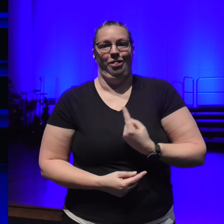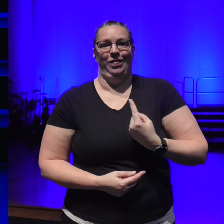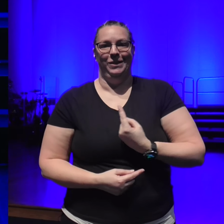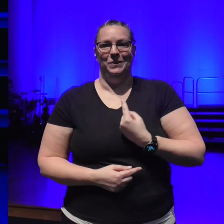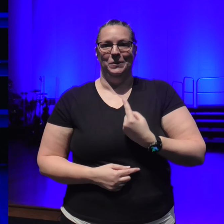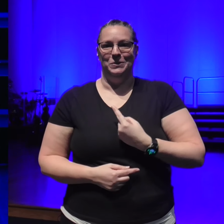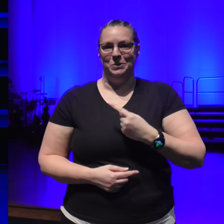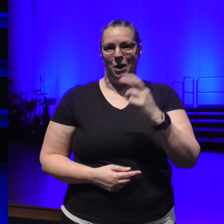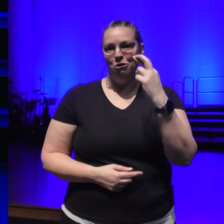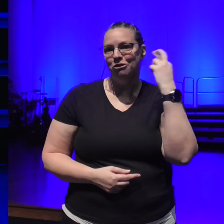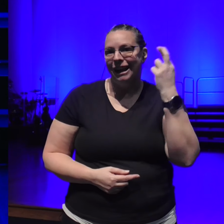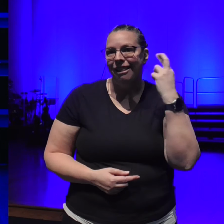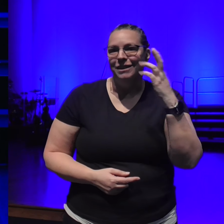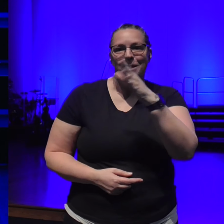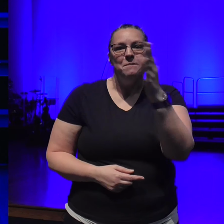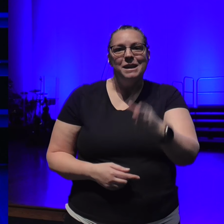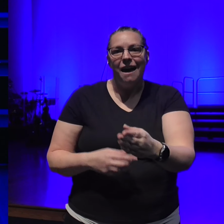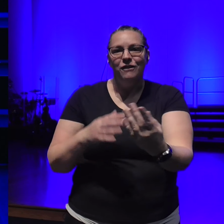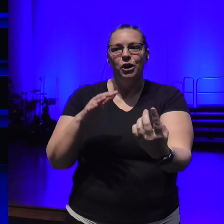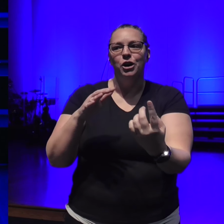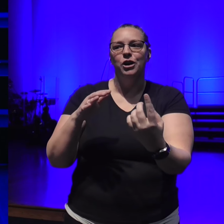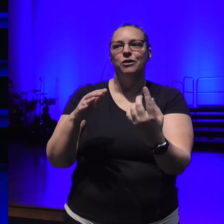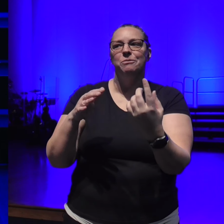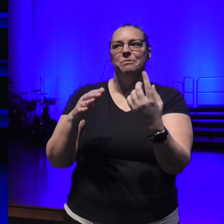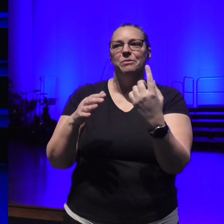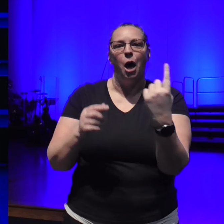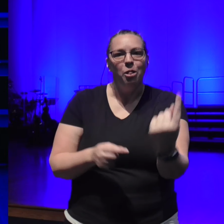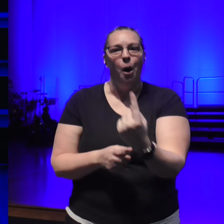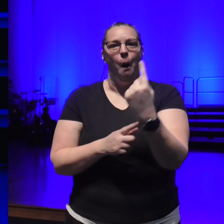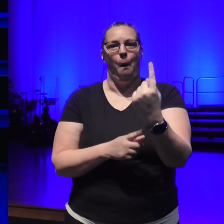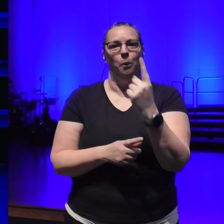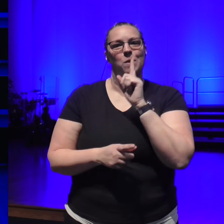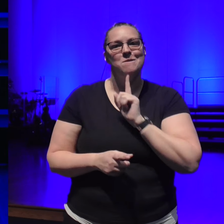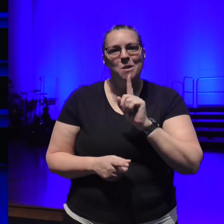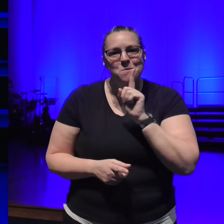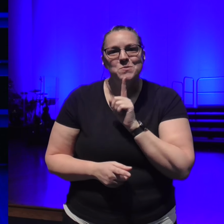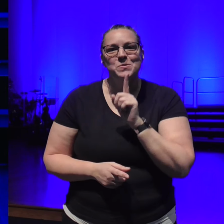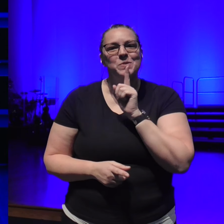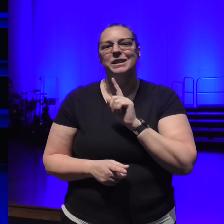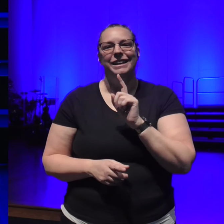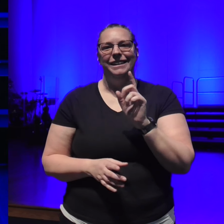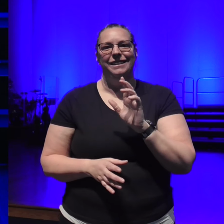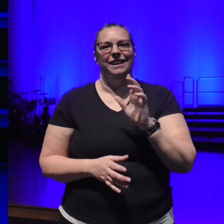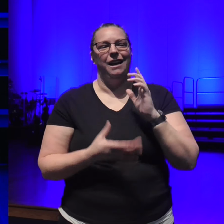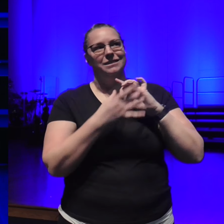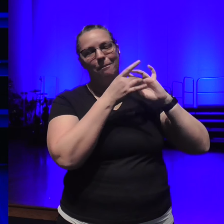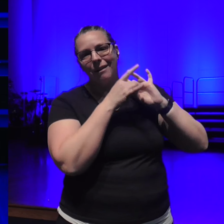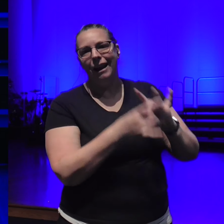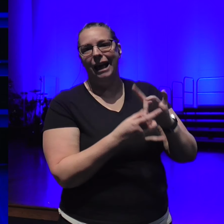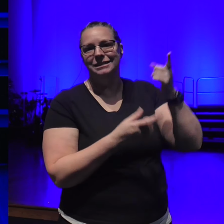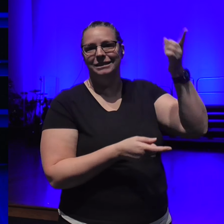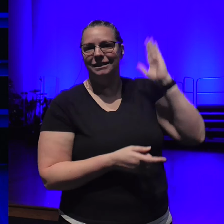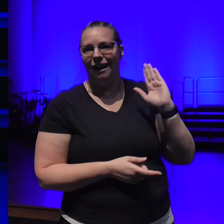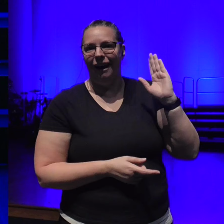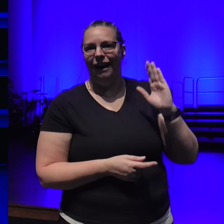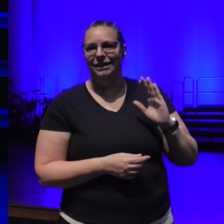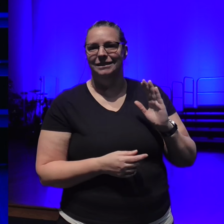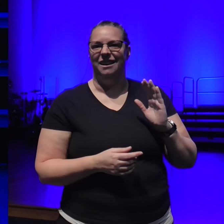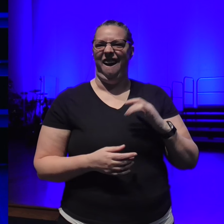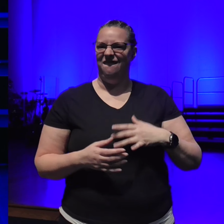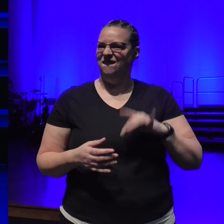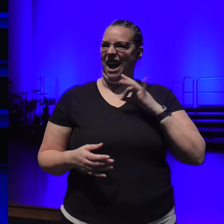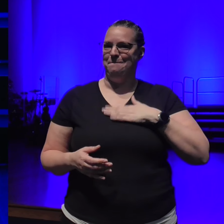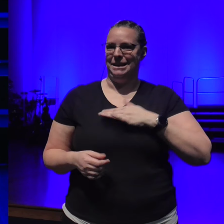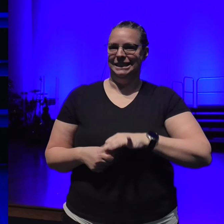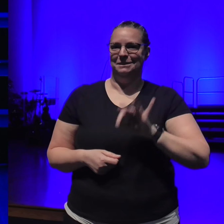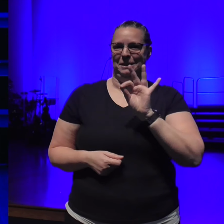realize I'm never alone and am fully connected with the source of all things. That's where we find our spirit. That's where